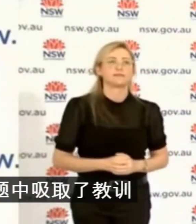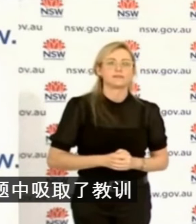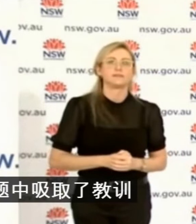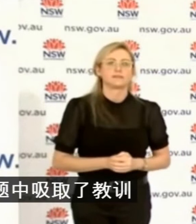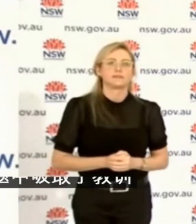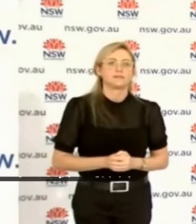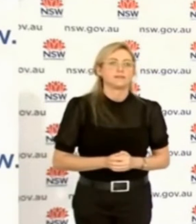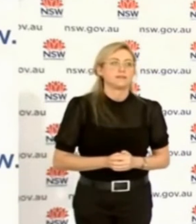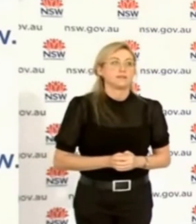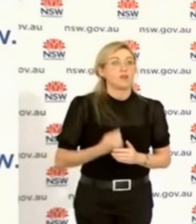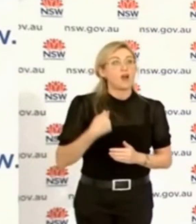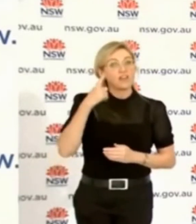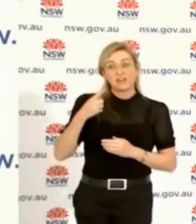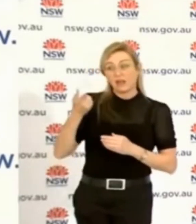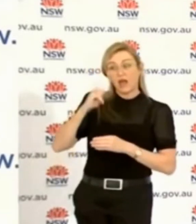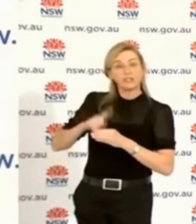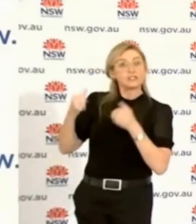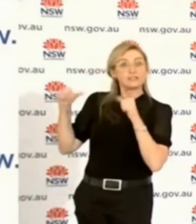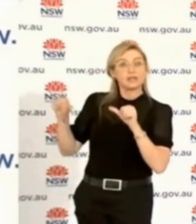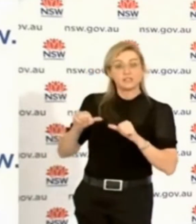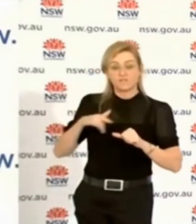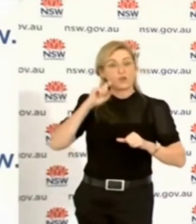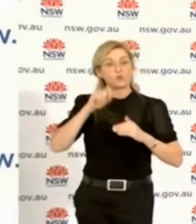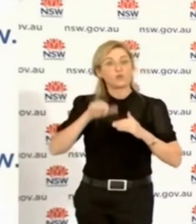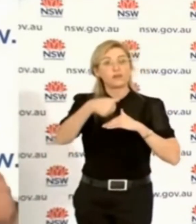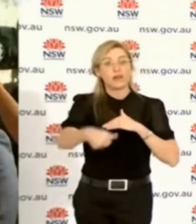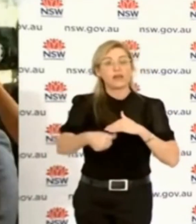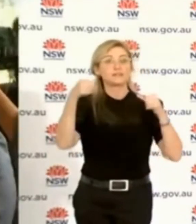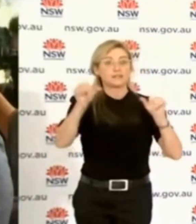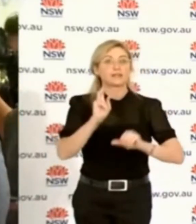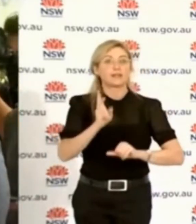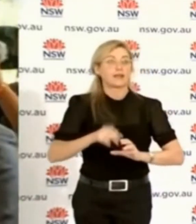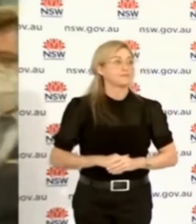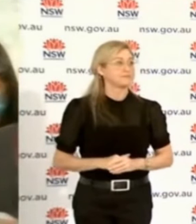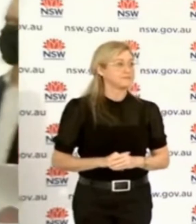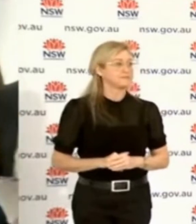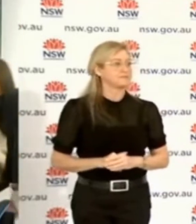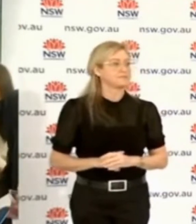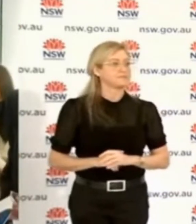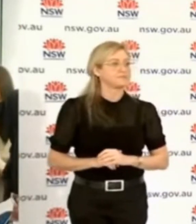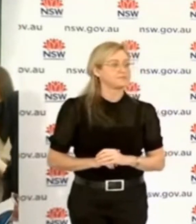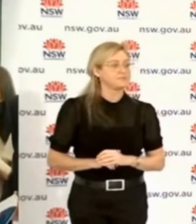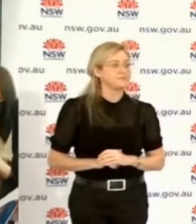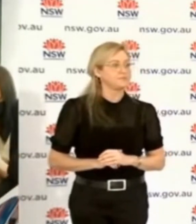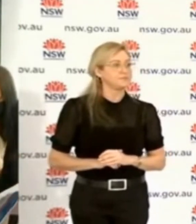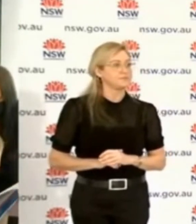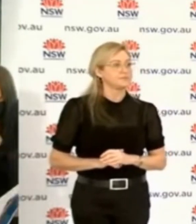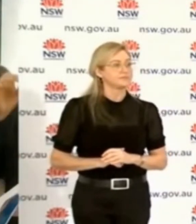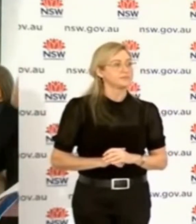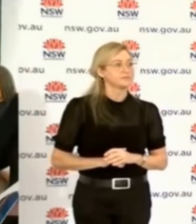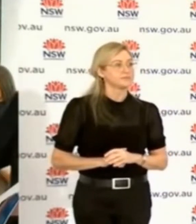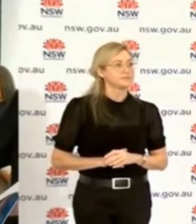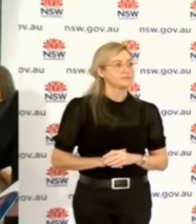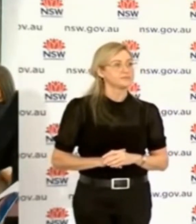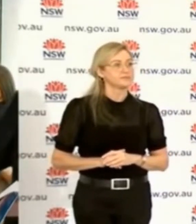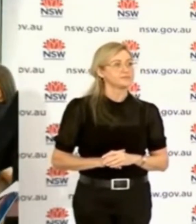and I think it's worked out pretty well. Which one? The last one, then I'll... Should businesses assume that the